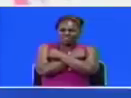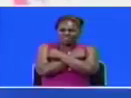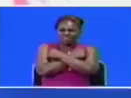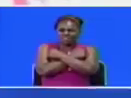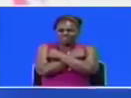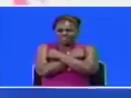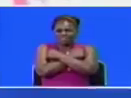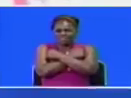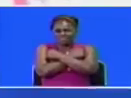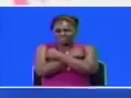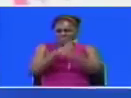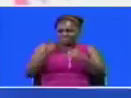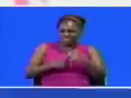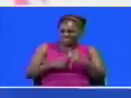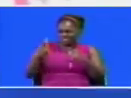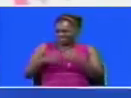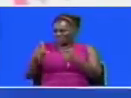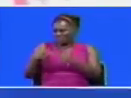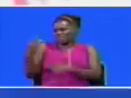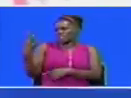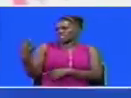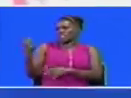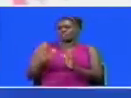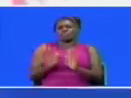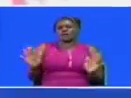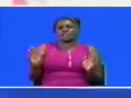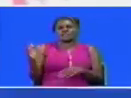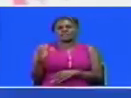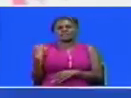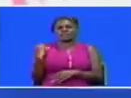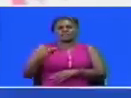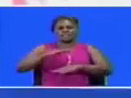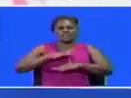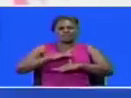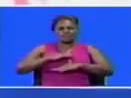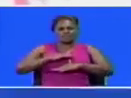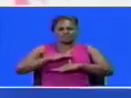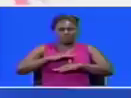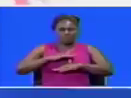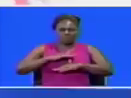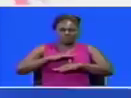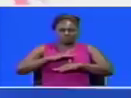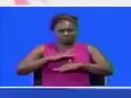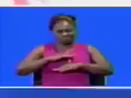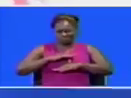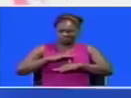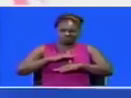6, 7, but it's only allowed 3 of them. And yeah.